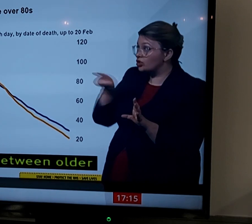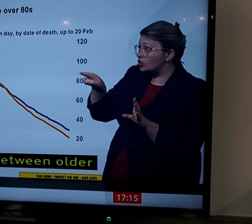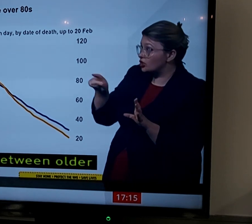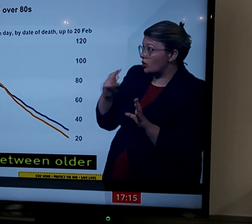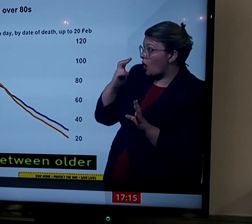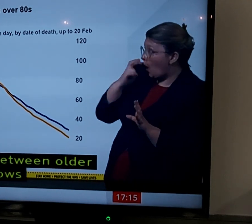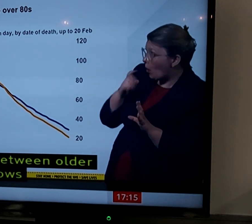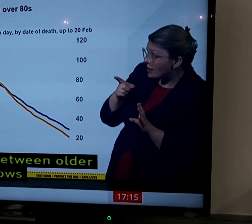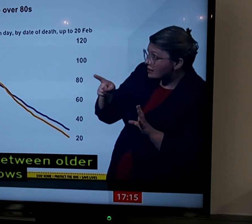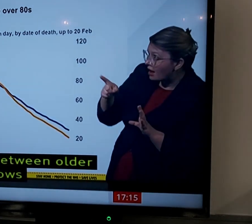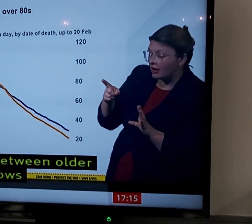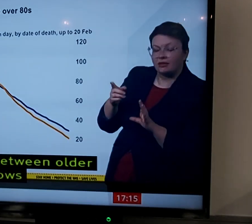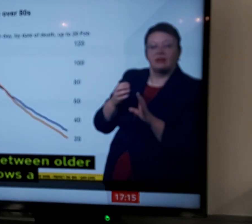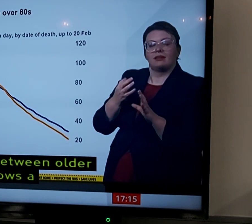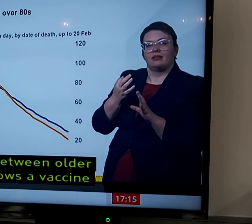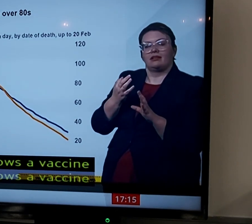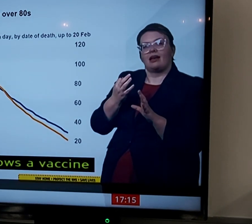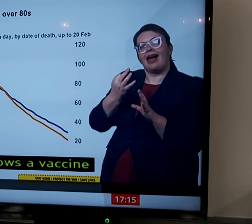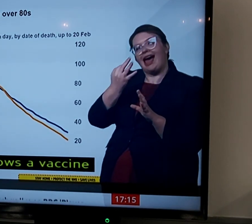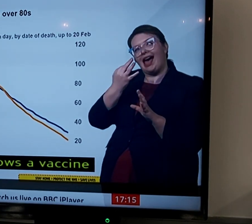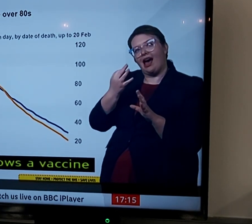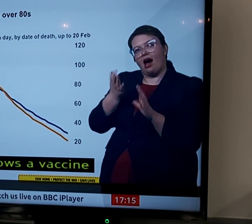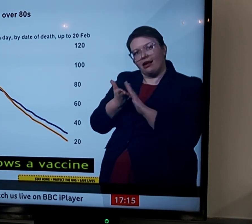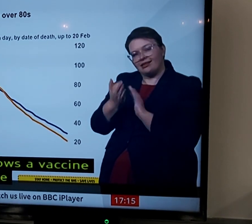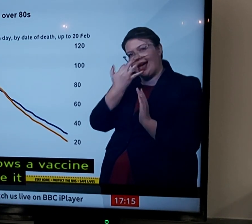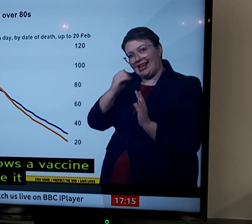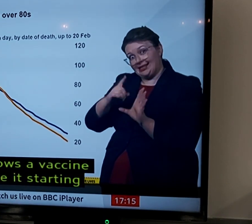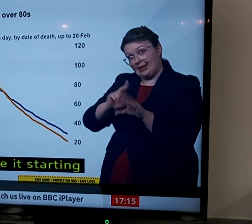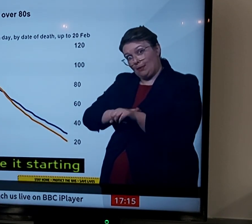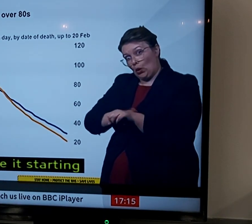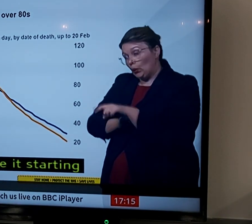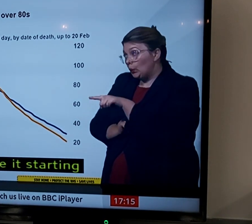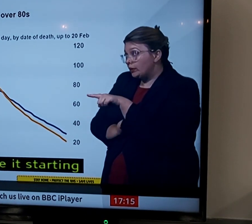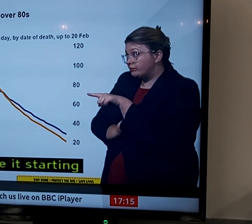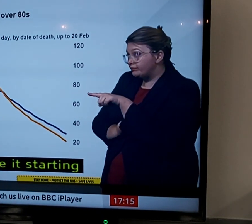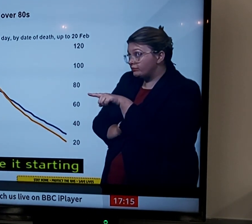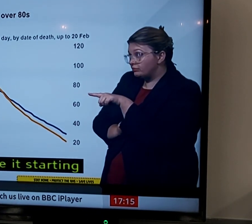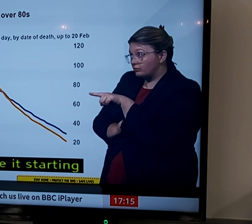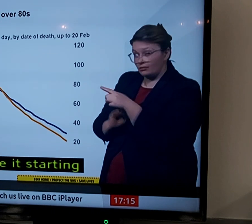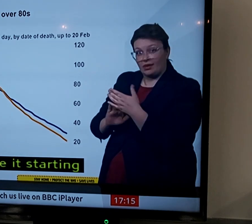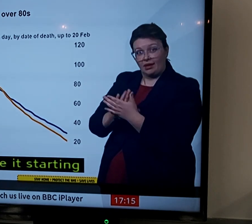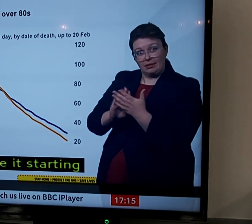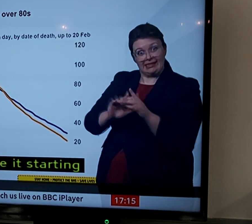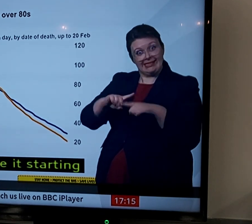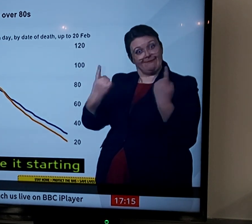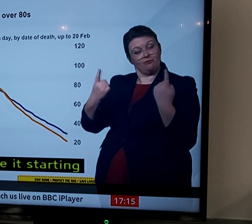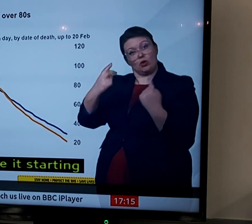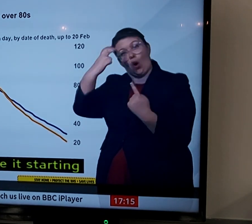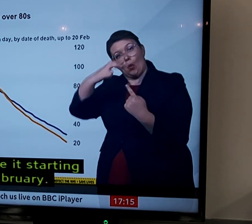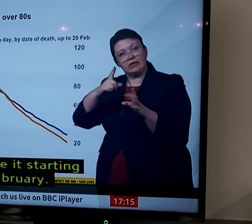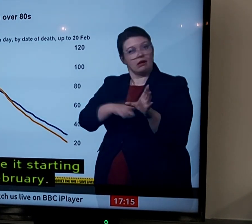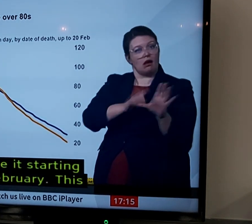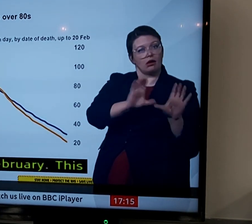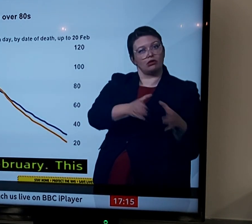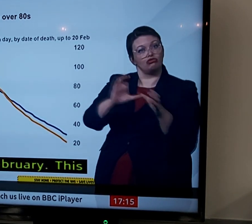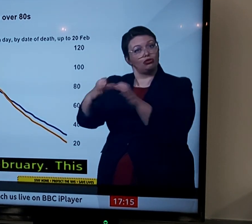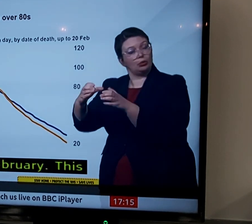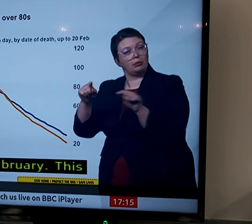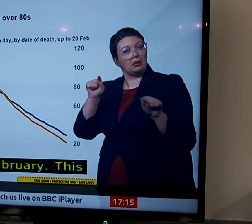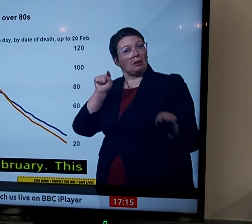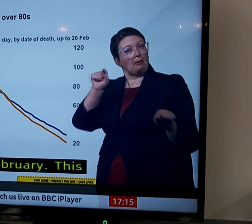over February. This is a gap between the rate of decline in older and younger